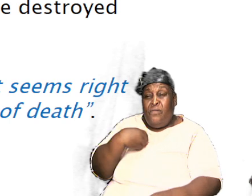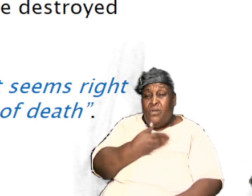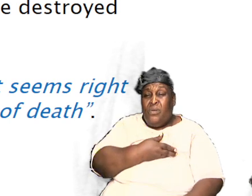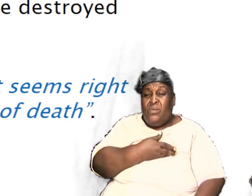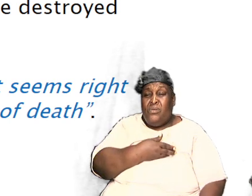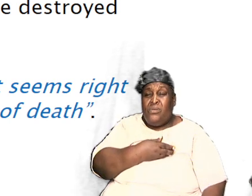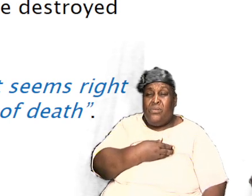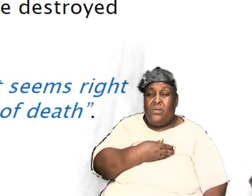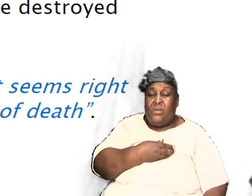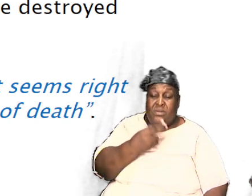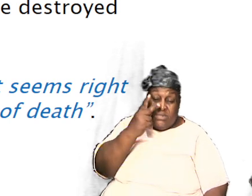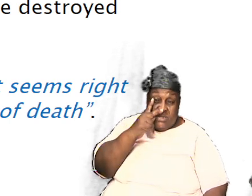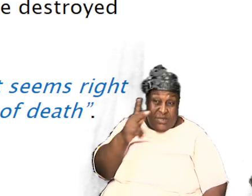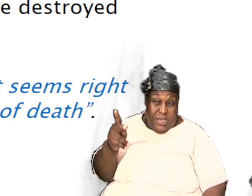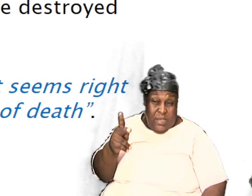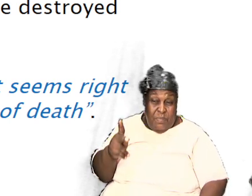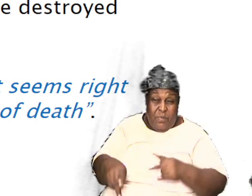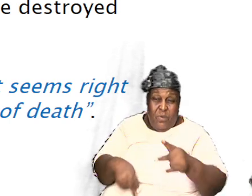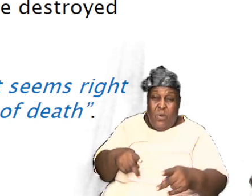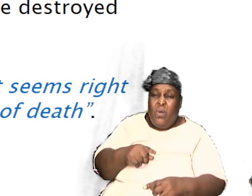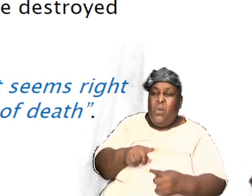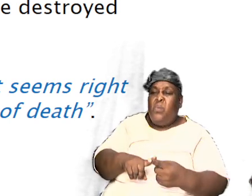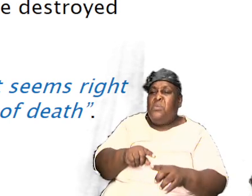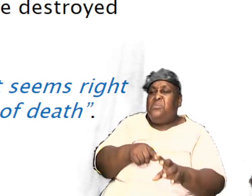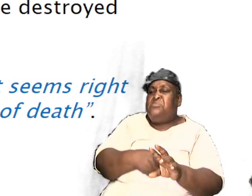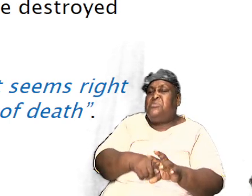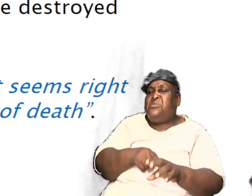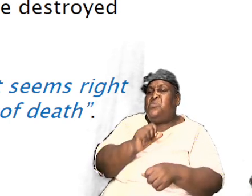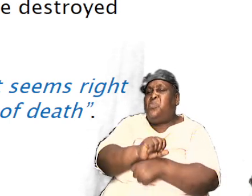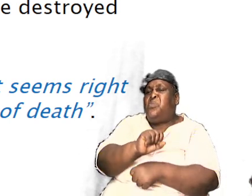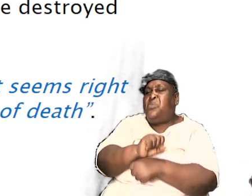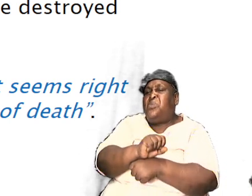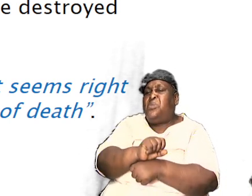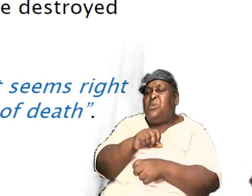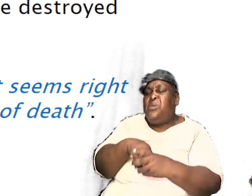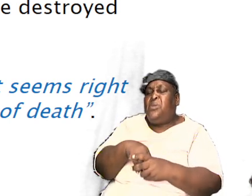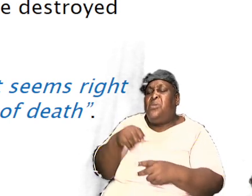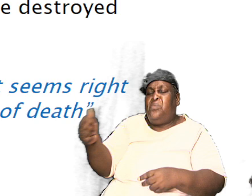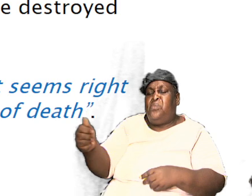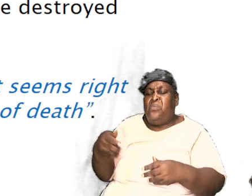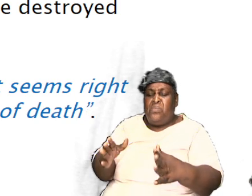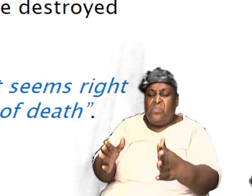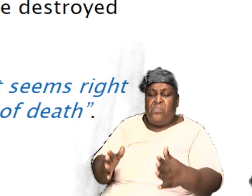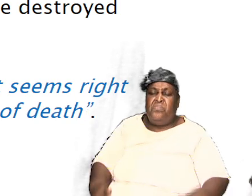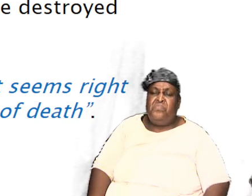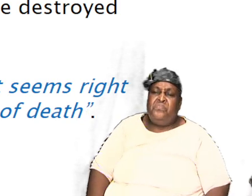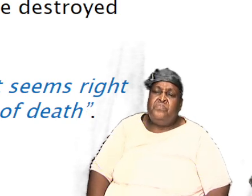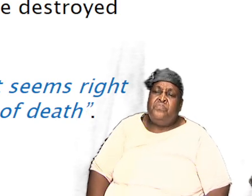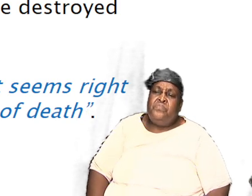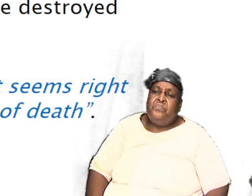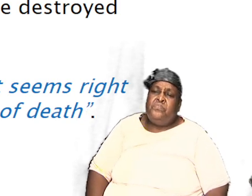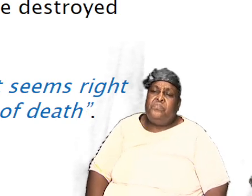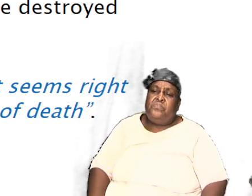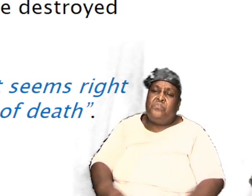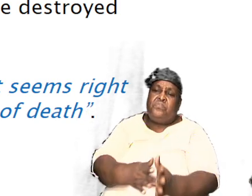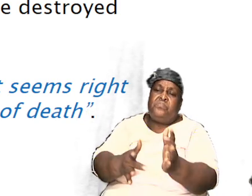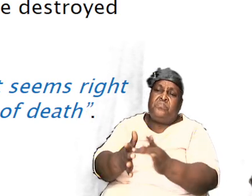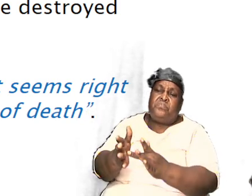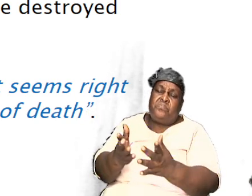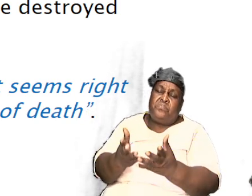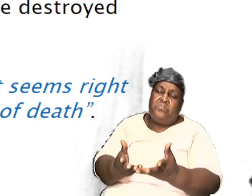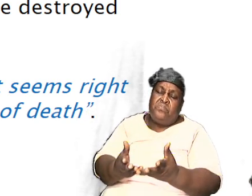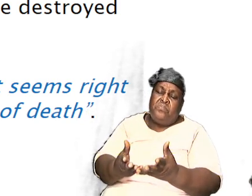mouthful, you can mouthful when you can start operating. In your own way. The Bible said the